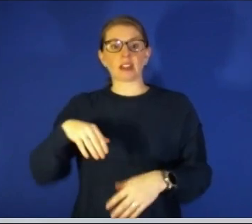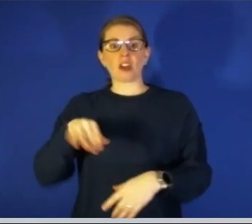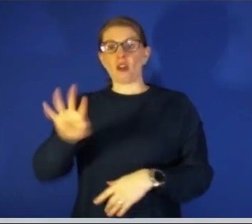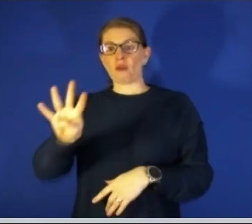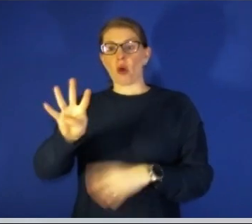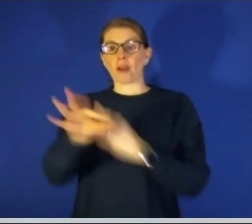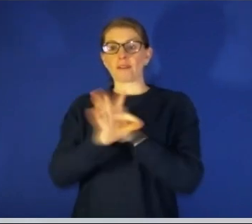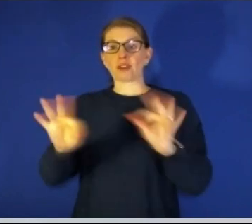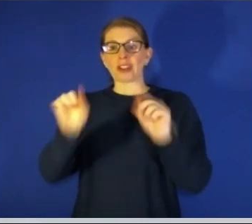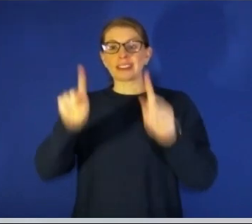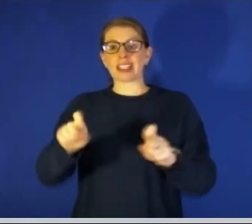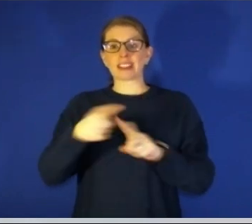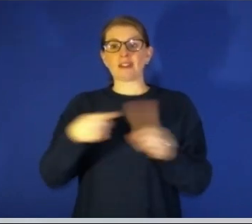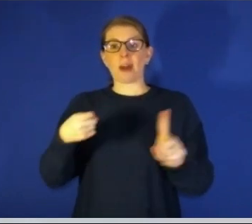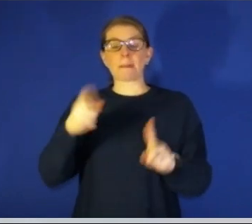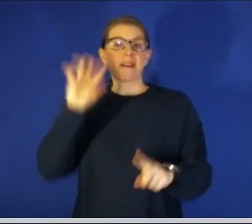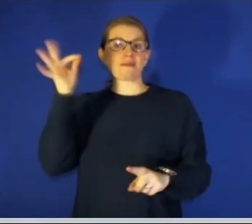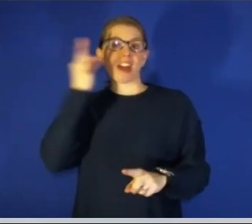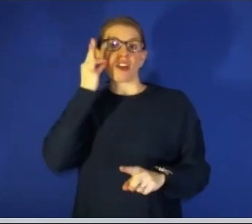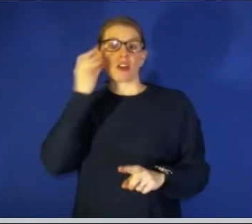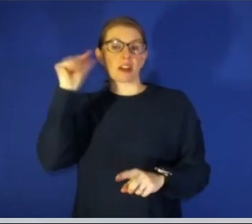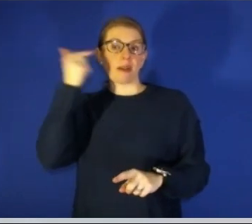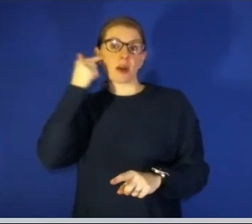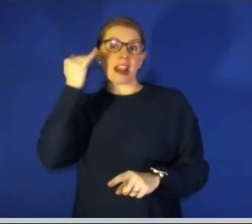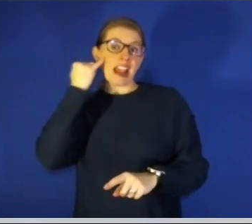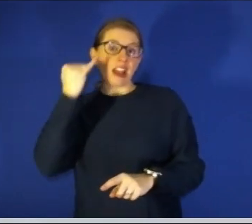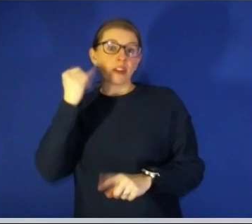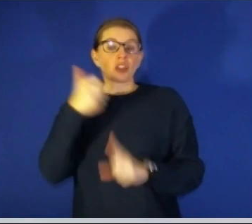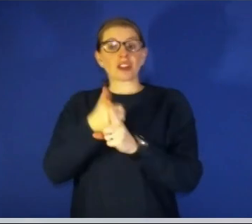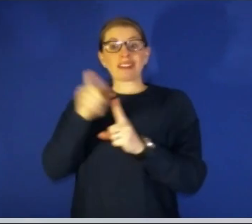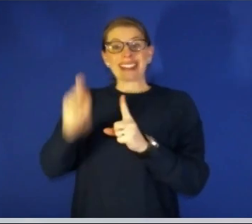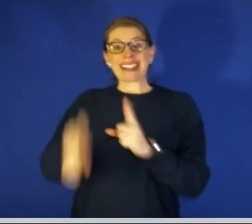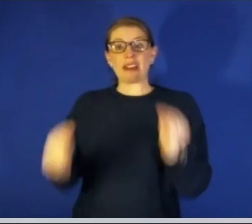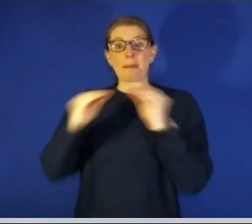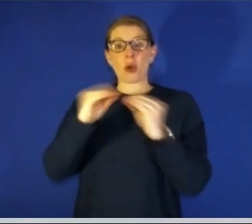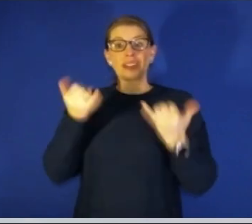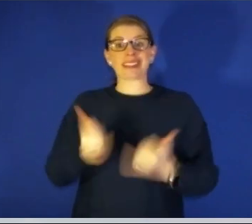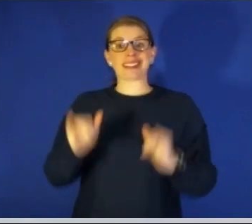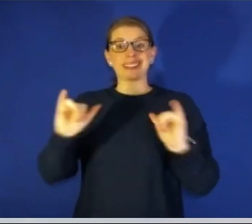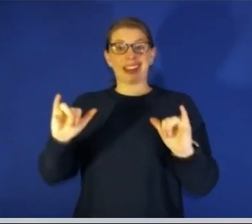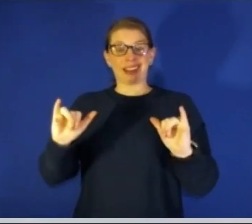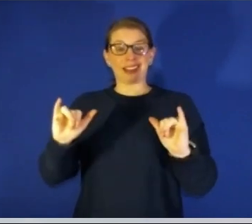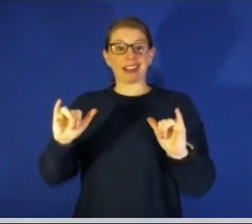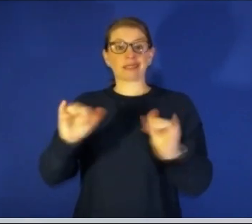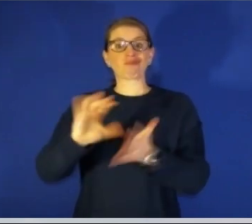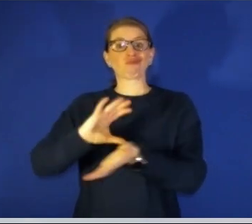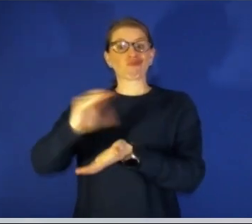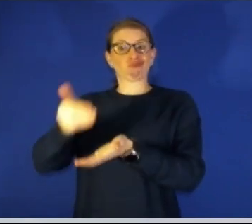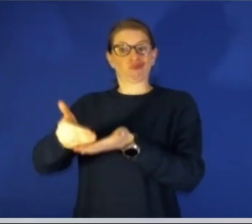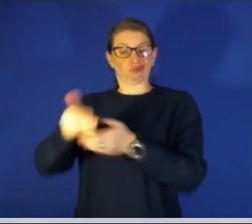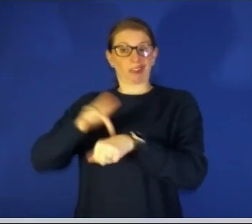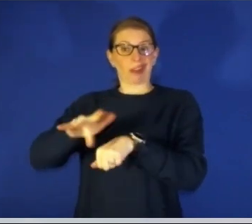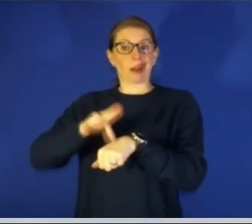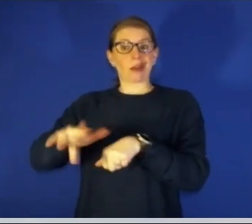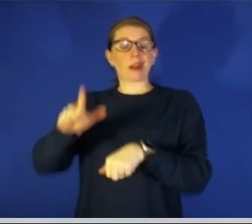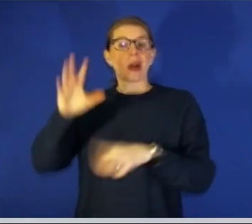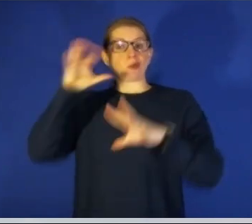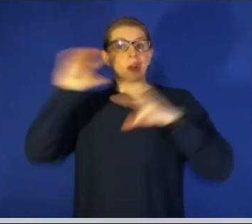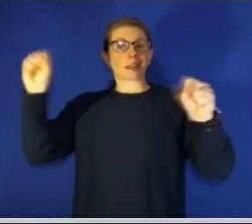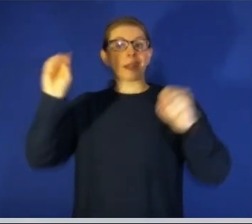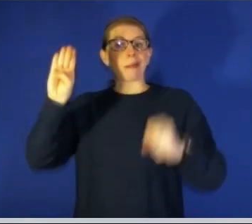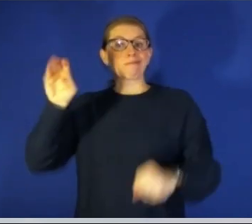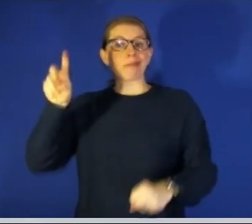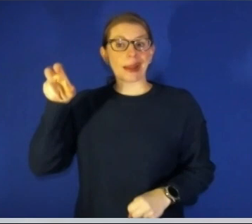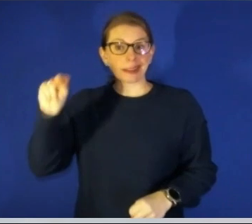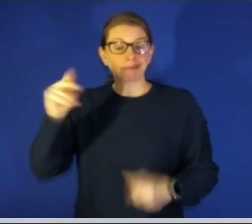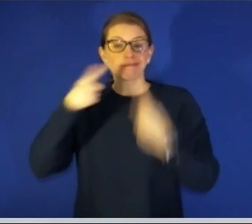federal government, or if your household needs more of them, don't worry, there is still quite a few available. President Biden making the announcement during last